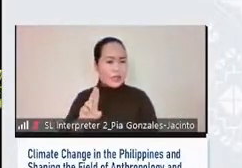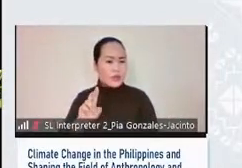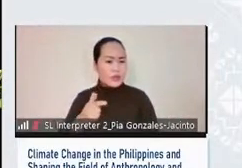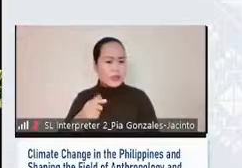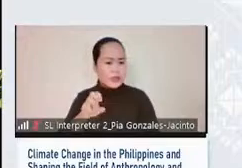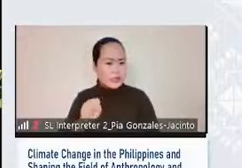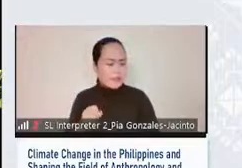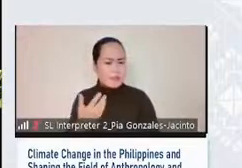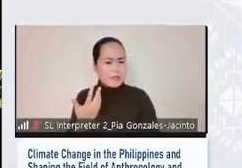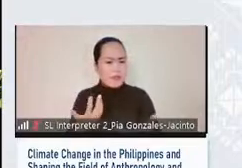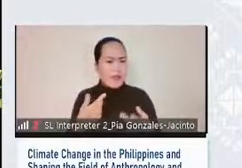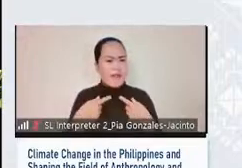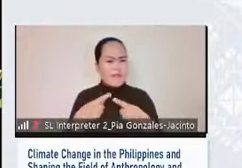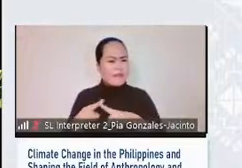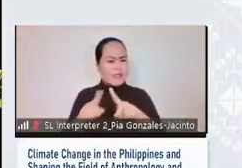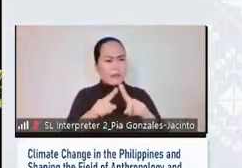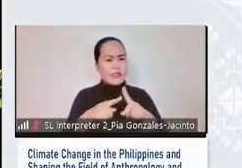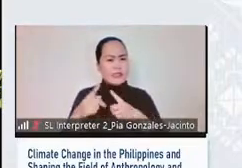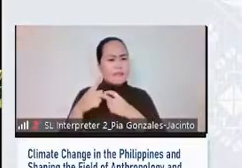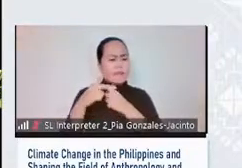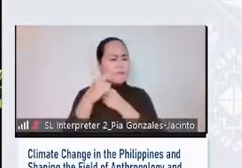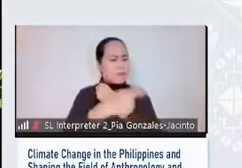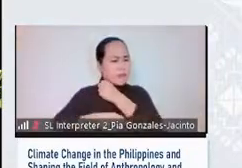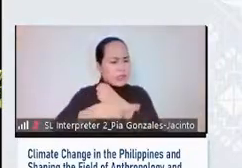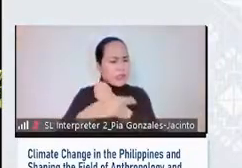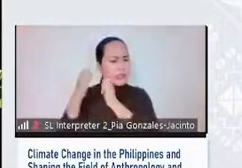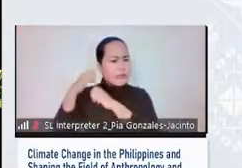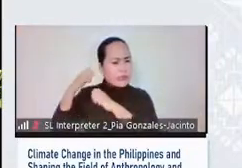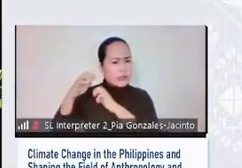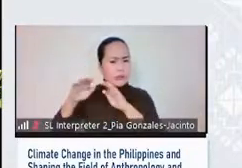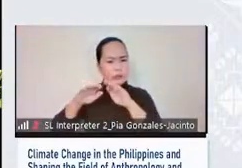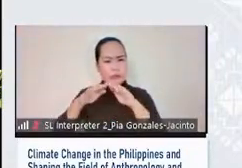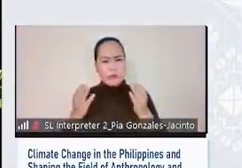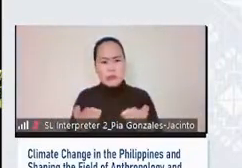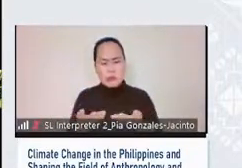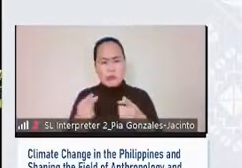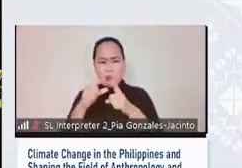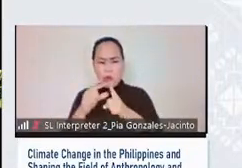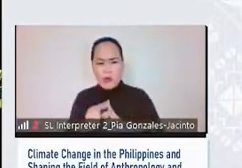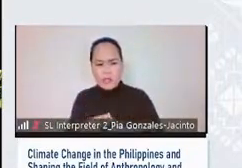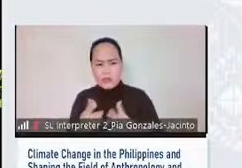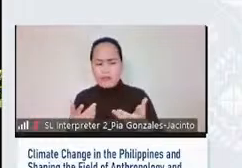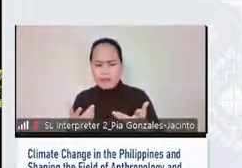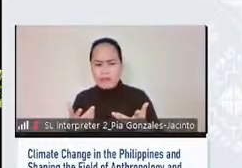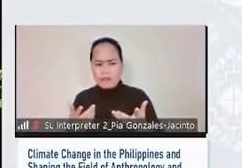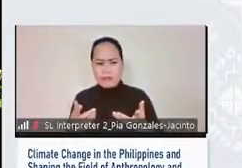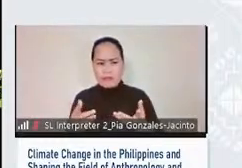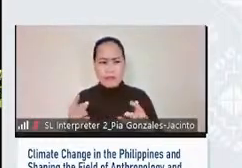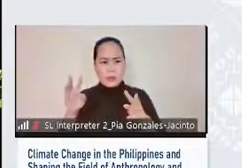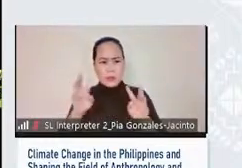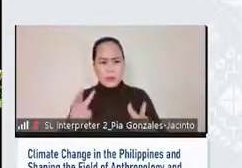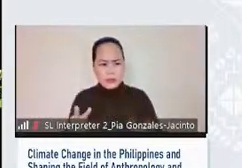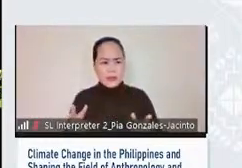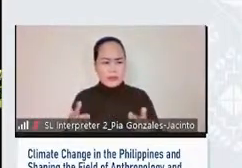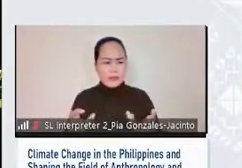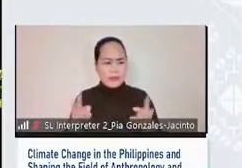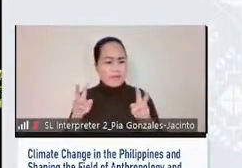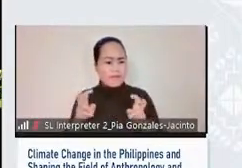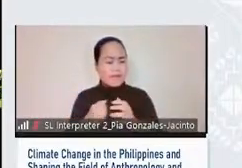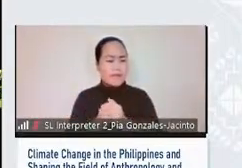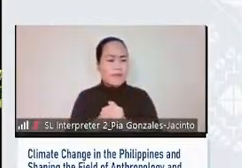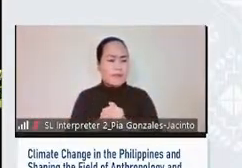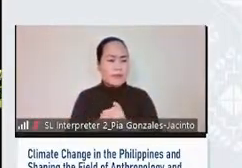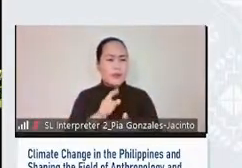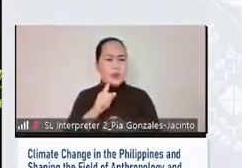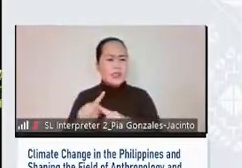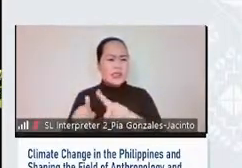downscaled from the regional expectations, in the words of climate scientists. In some cases, the local effects may be from distant events. The